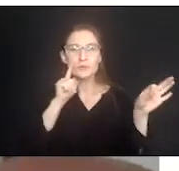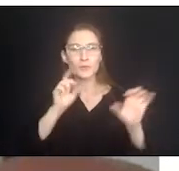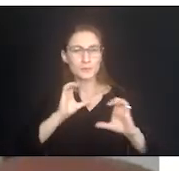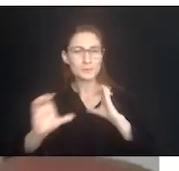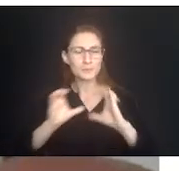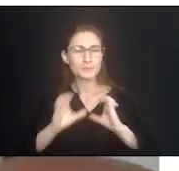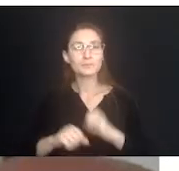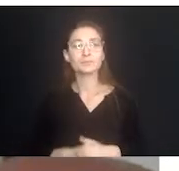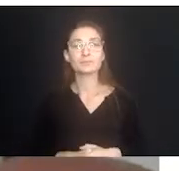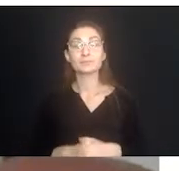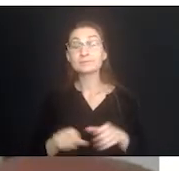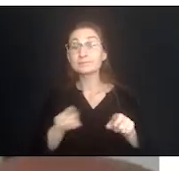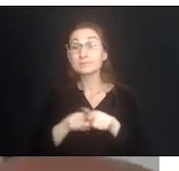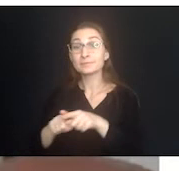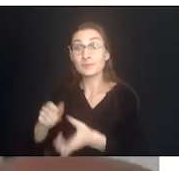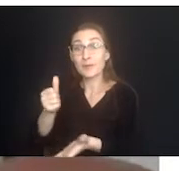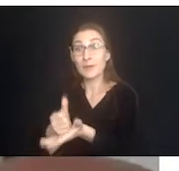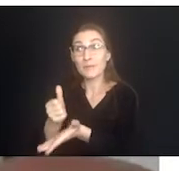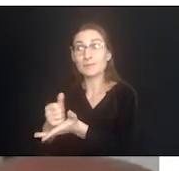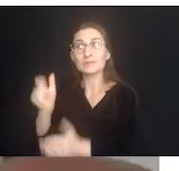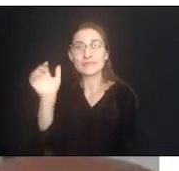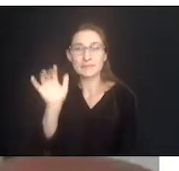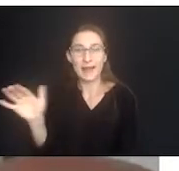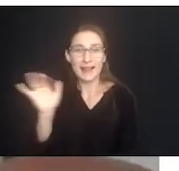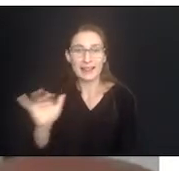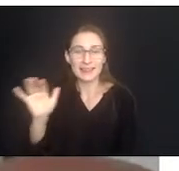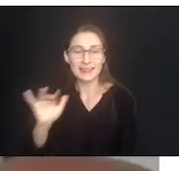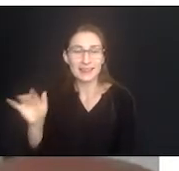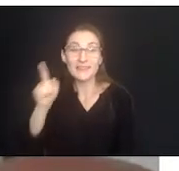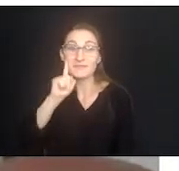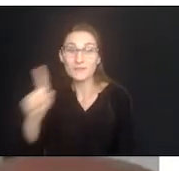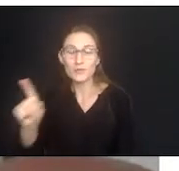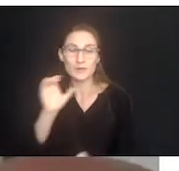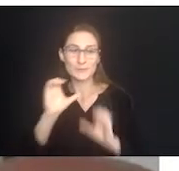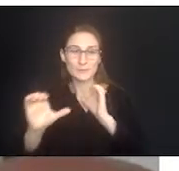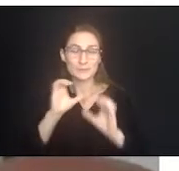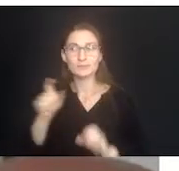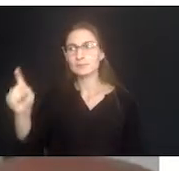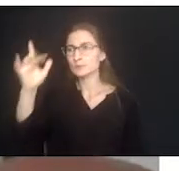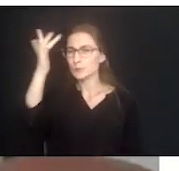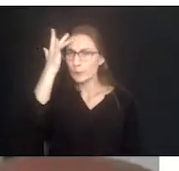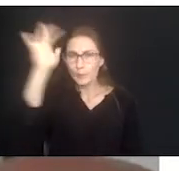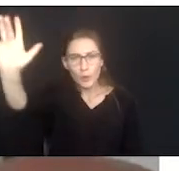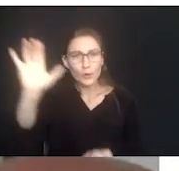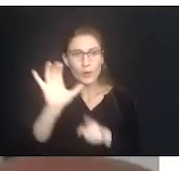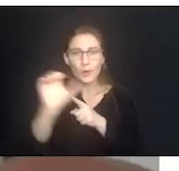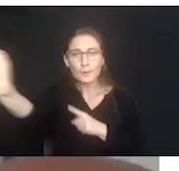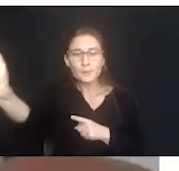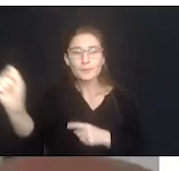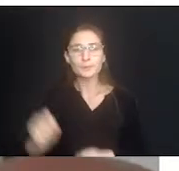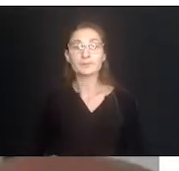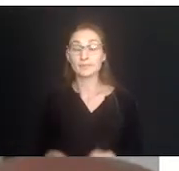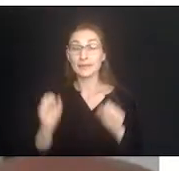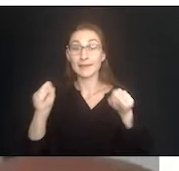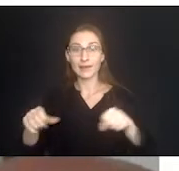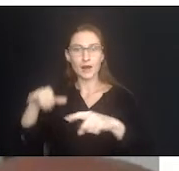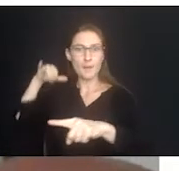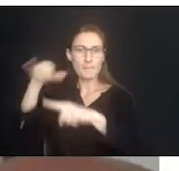some language to communicate with us and others. We've also started helping him to spell to communicate. He's incredibly